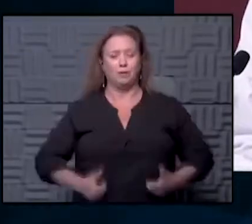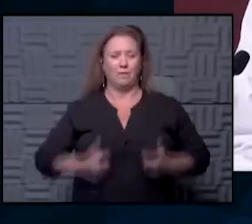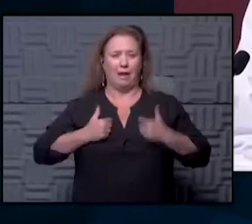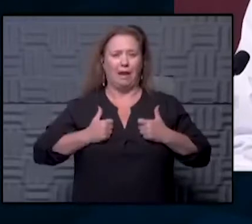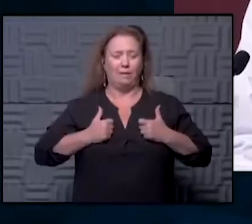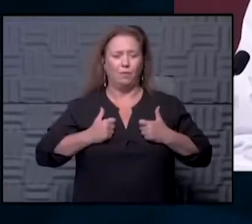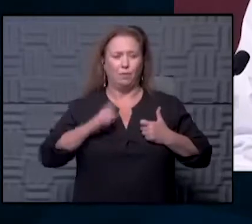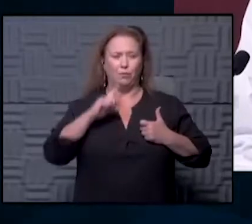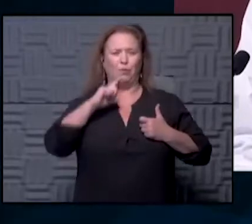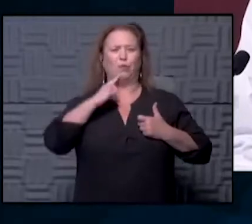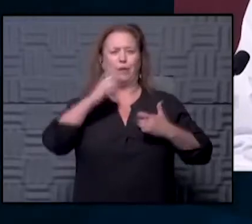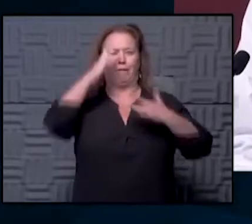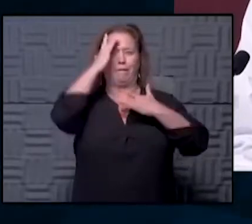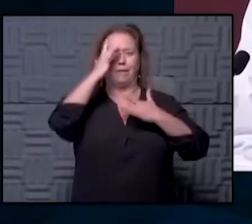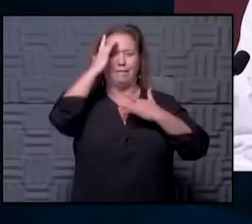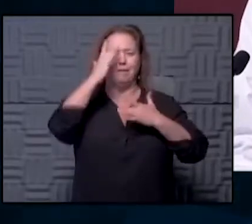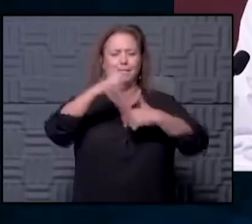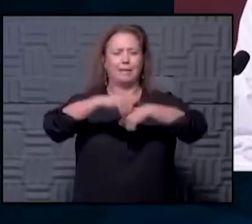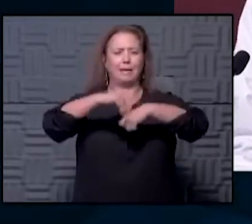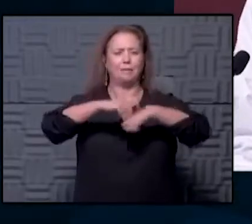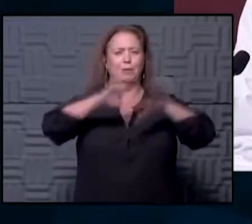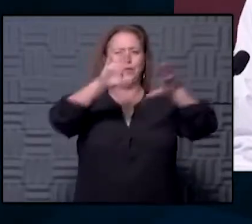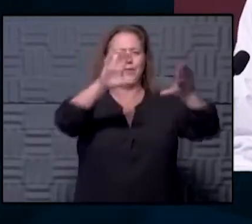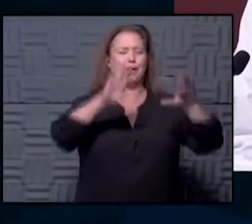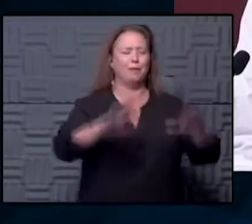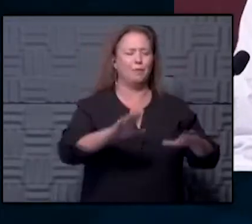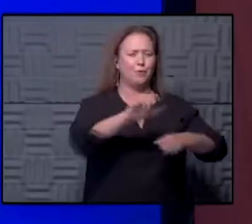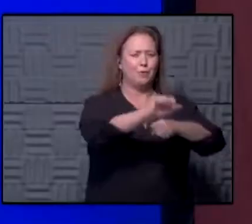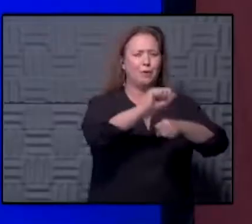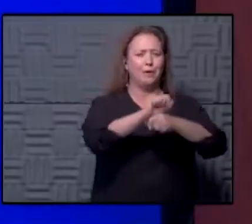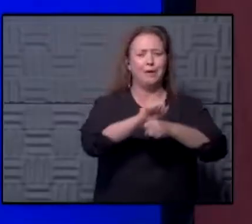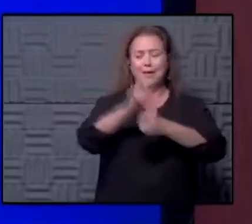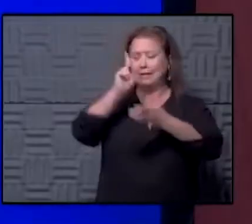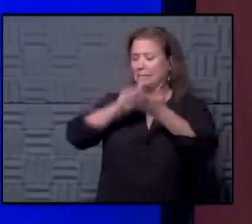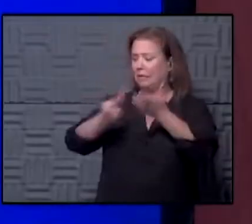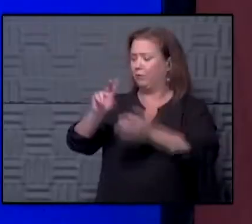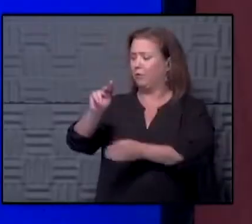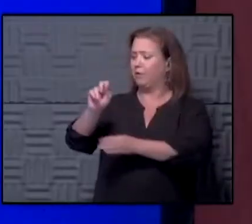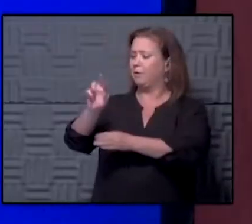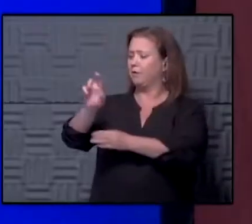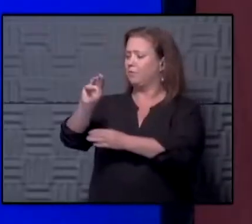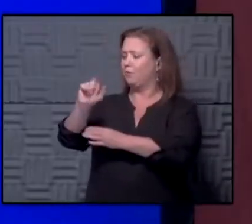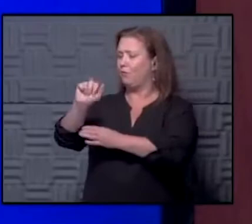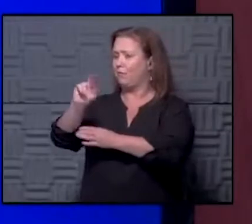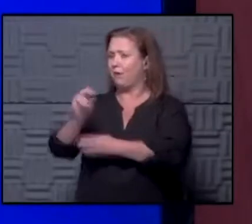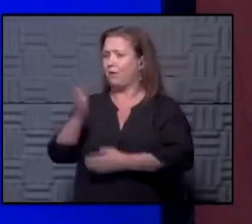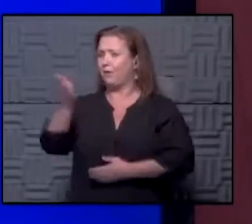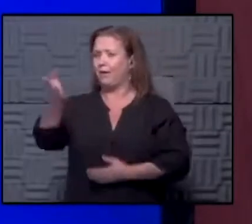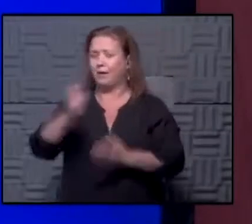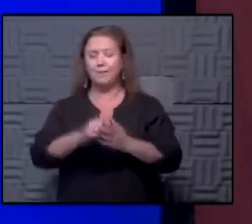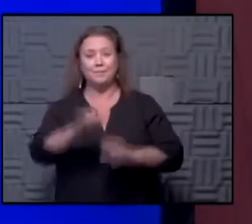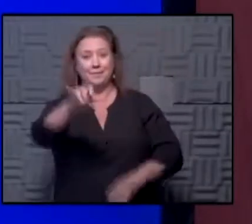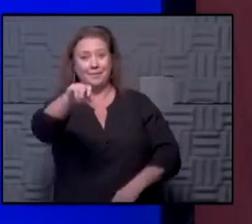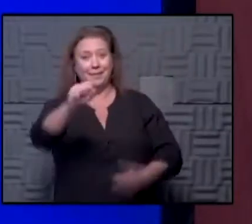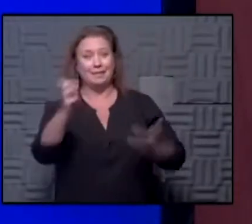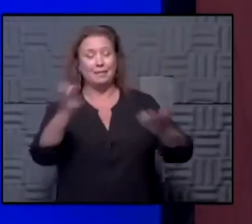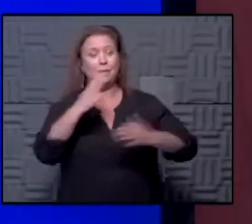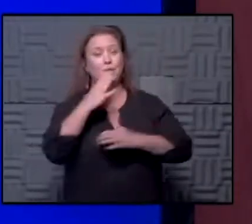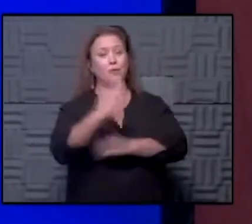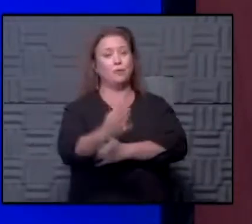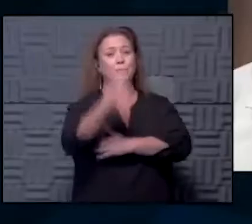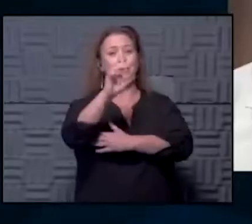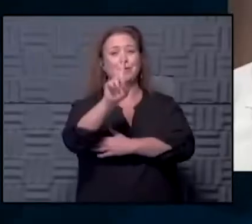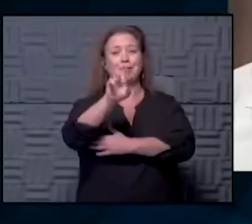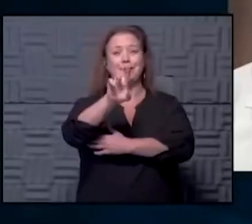critically ill. So thank you for that great work. Absolutely. Secretary Norman, are you out there? I am indeed. Good morning, Dr.